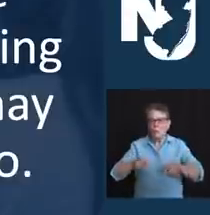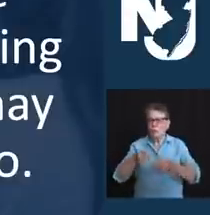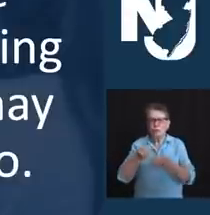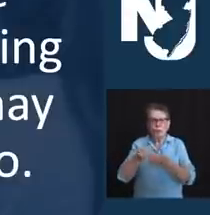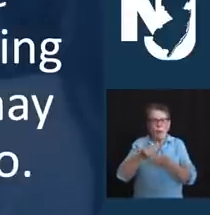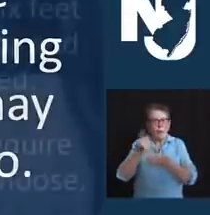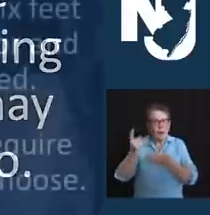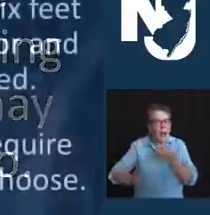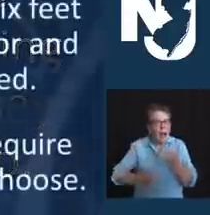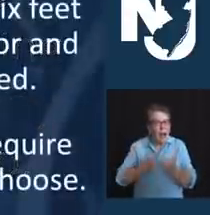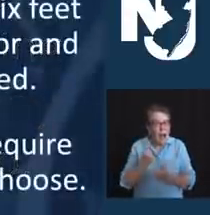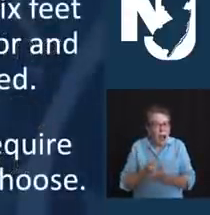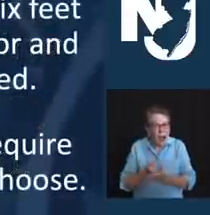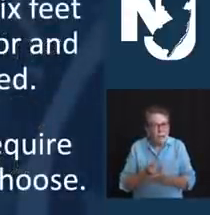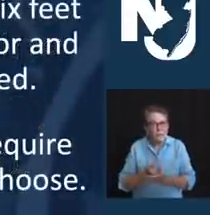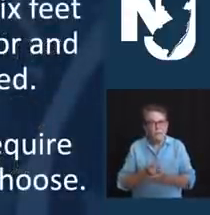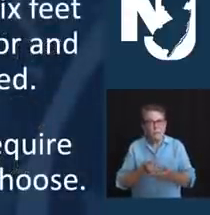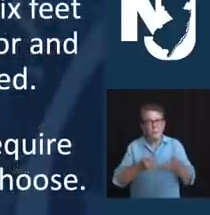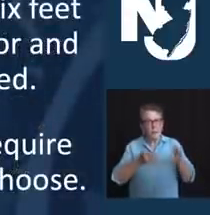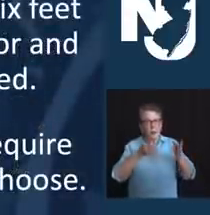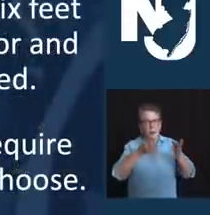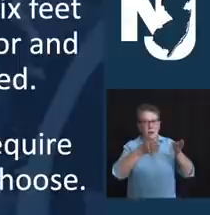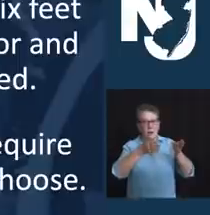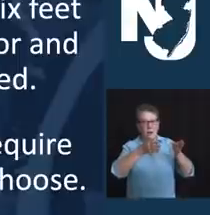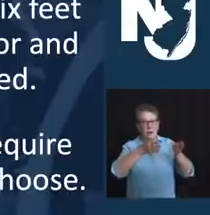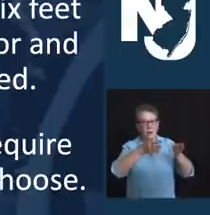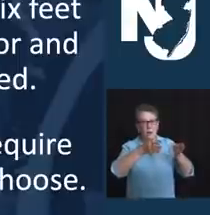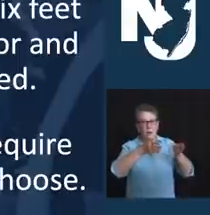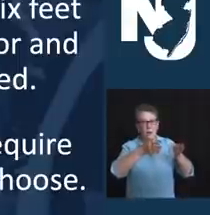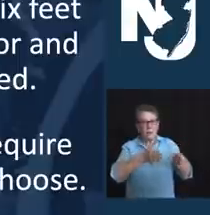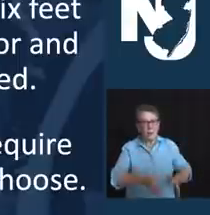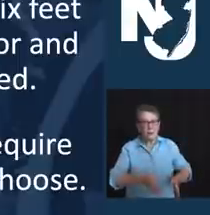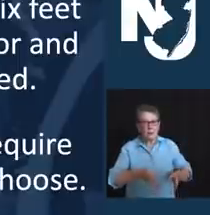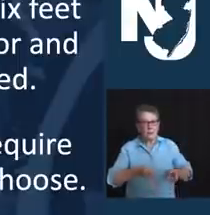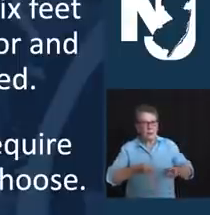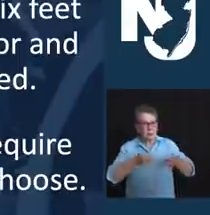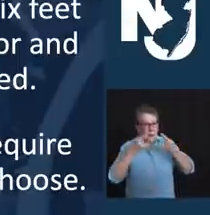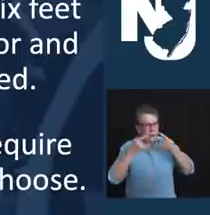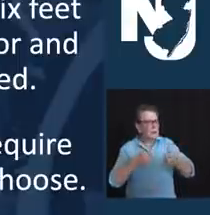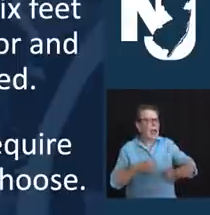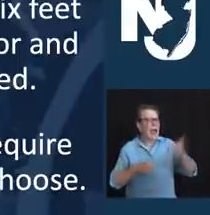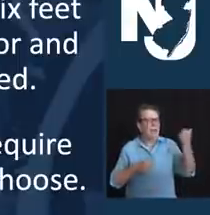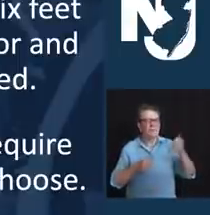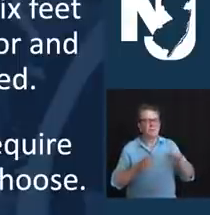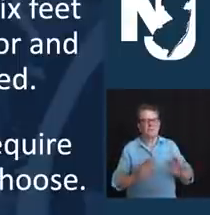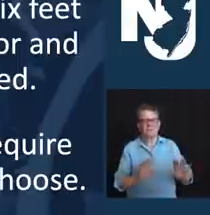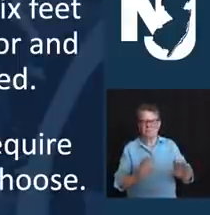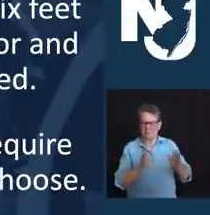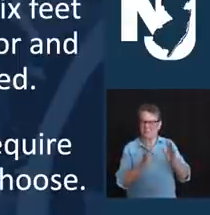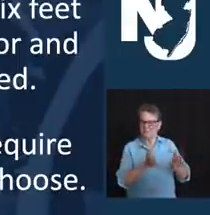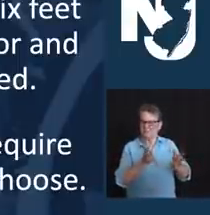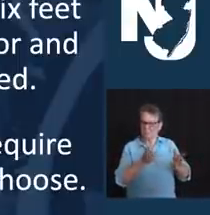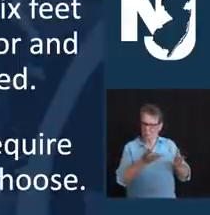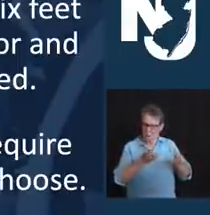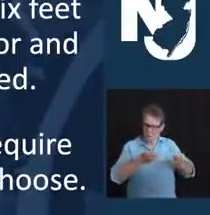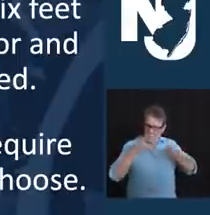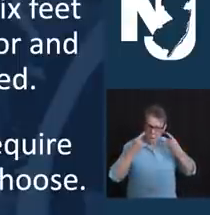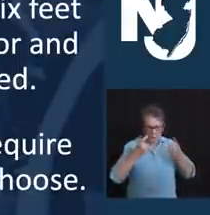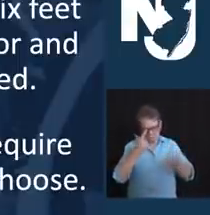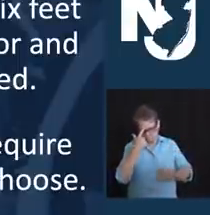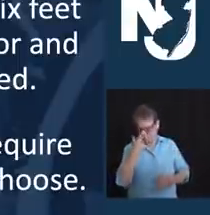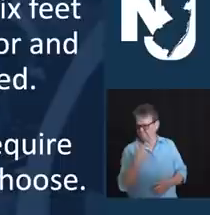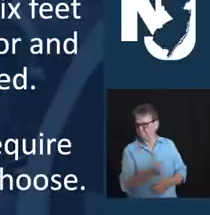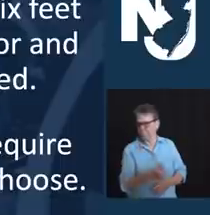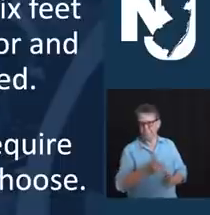Also this Friday, we will be lifting the requirement for maintaining 6 feet of social distancing in all indoor and outdoor